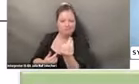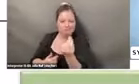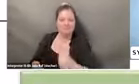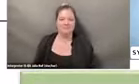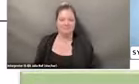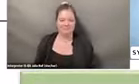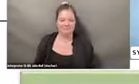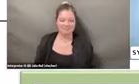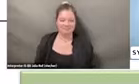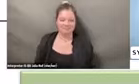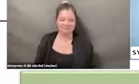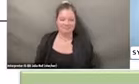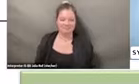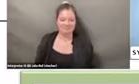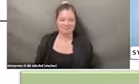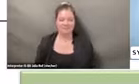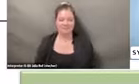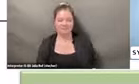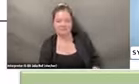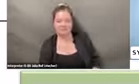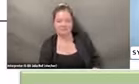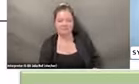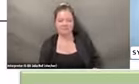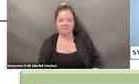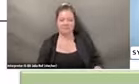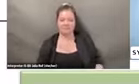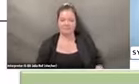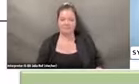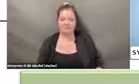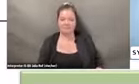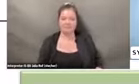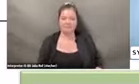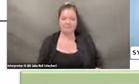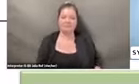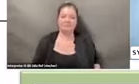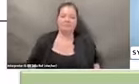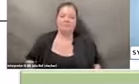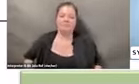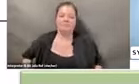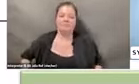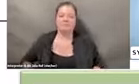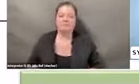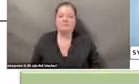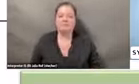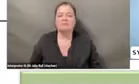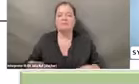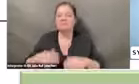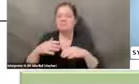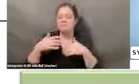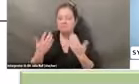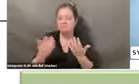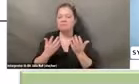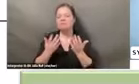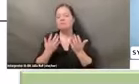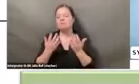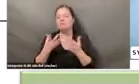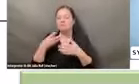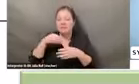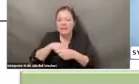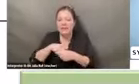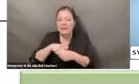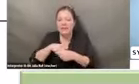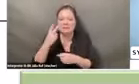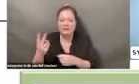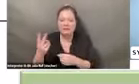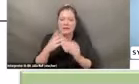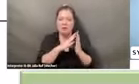More specific, chapter 4 includes details about the content of the model curriculum and the validation